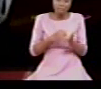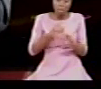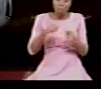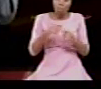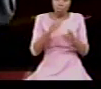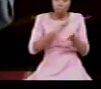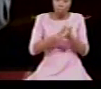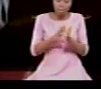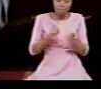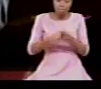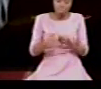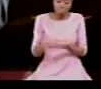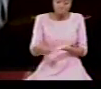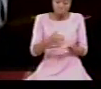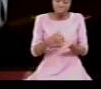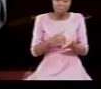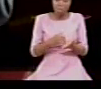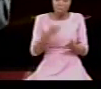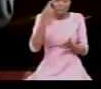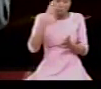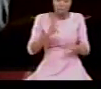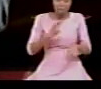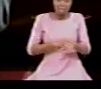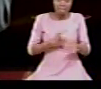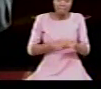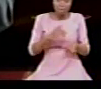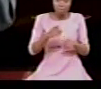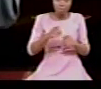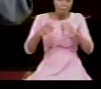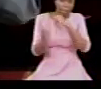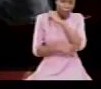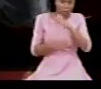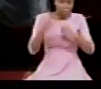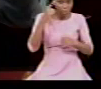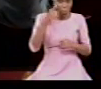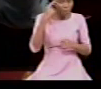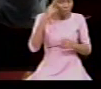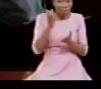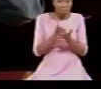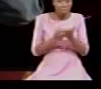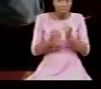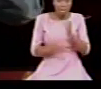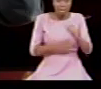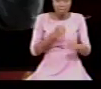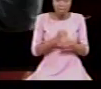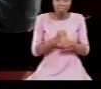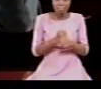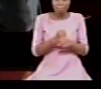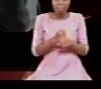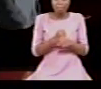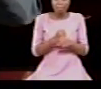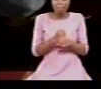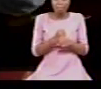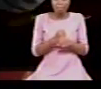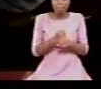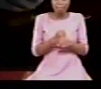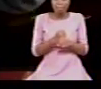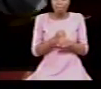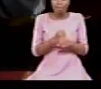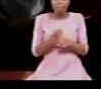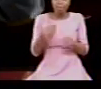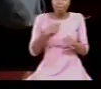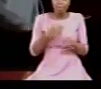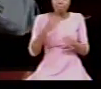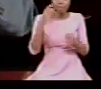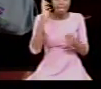God disciplining you, judging you, for some years now, you didn't repent, hear the message in GCK, hear message in